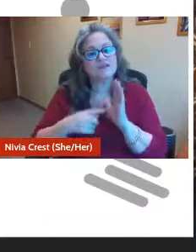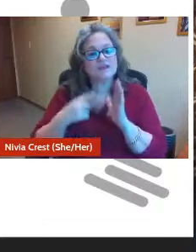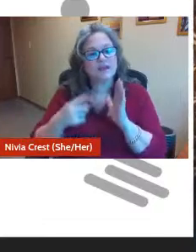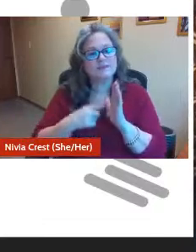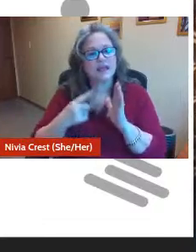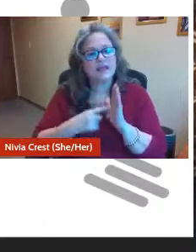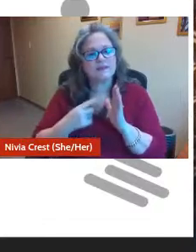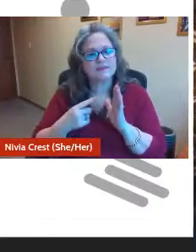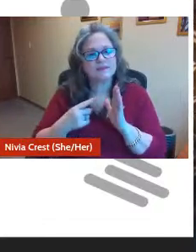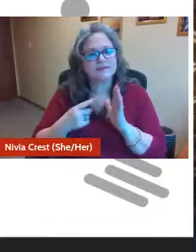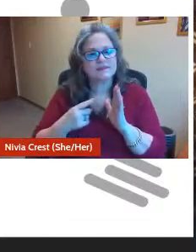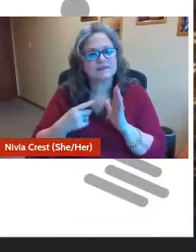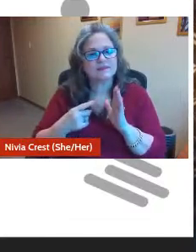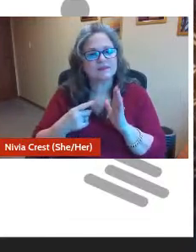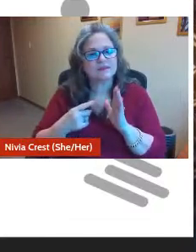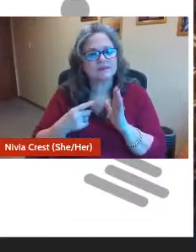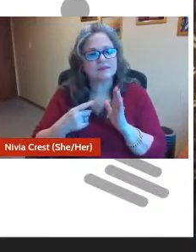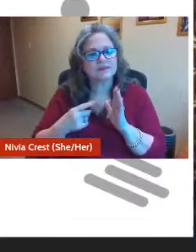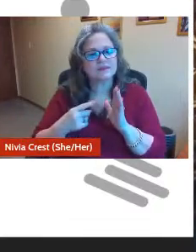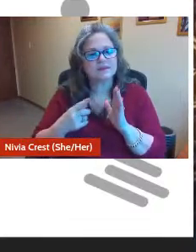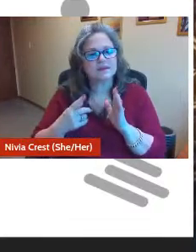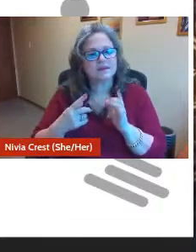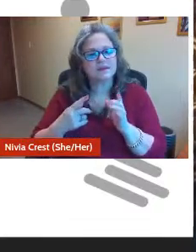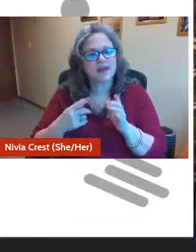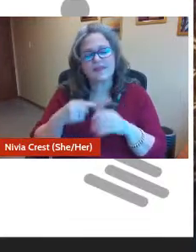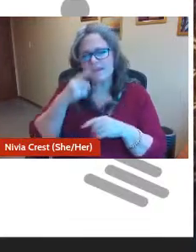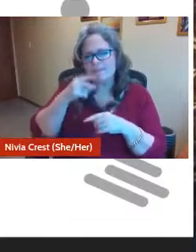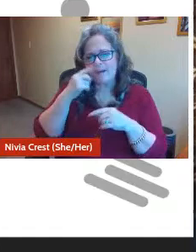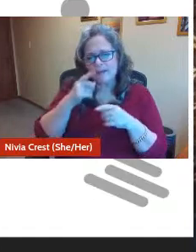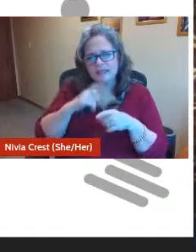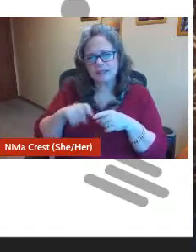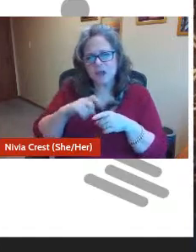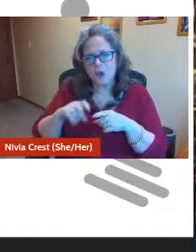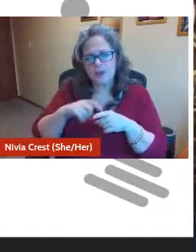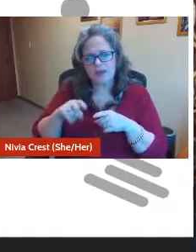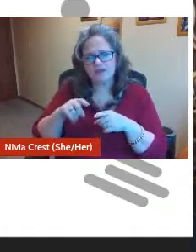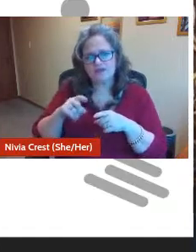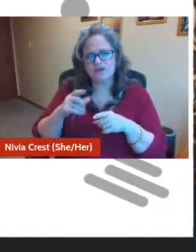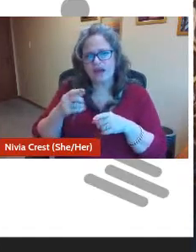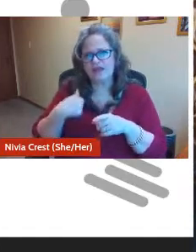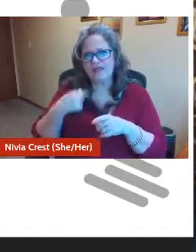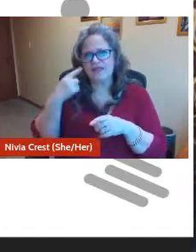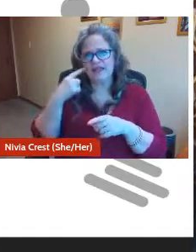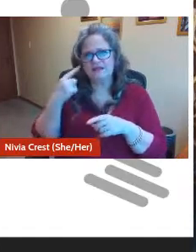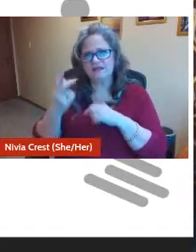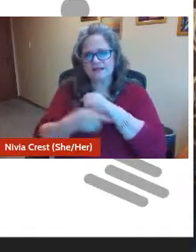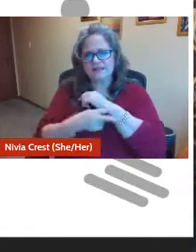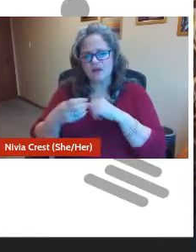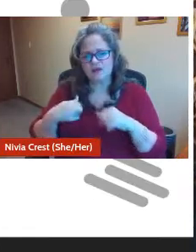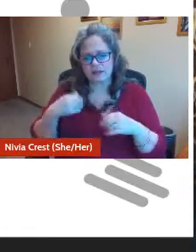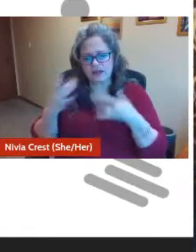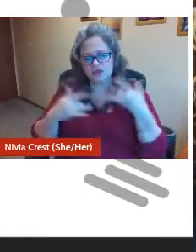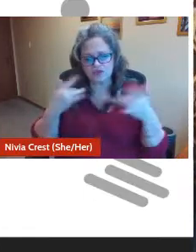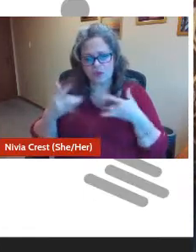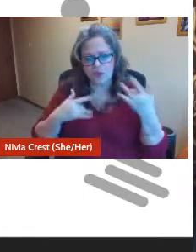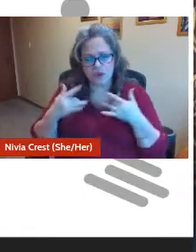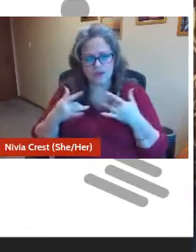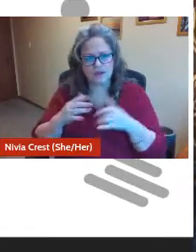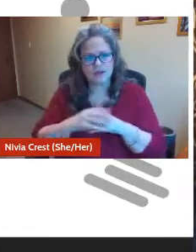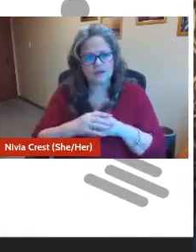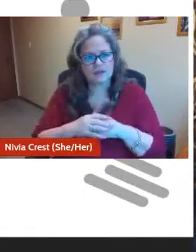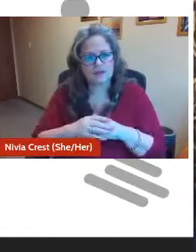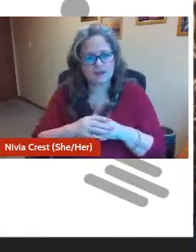in sometimes public sewing would also would take away the joy of doing. Now is that now you